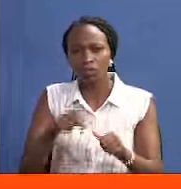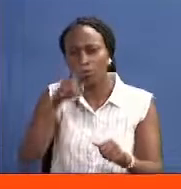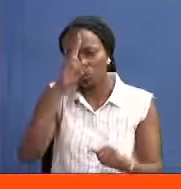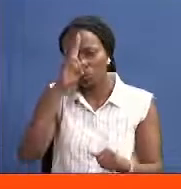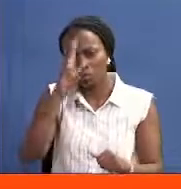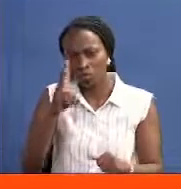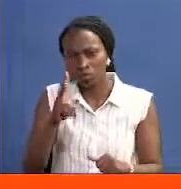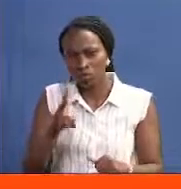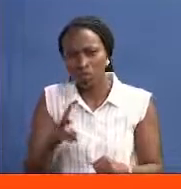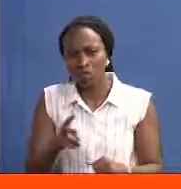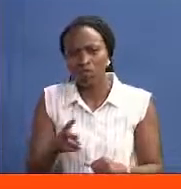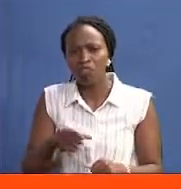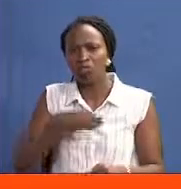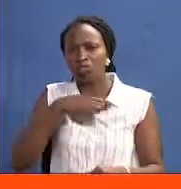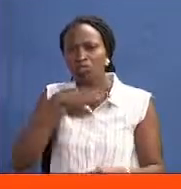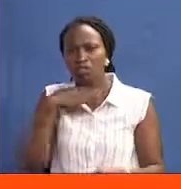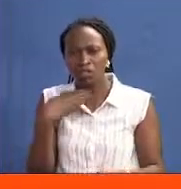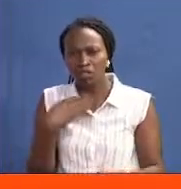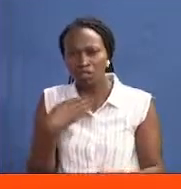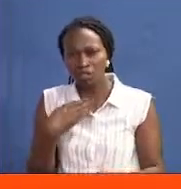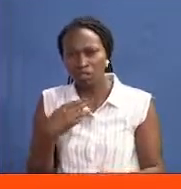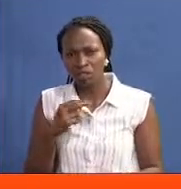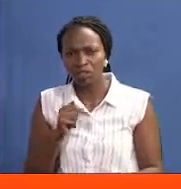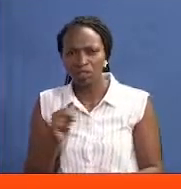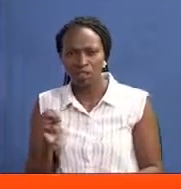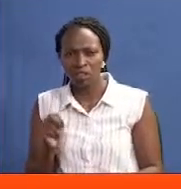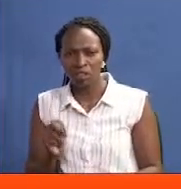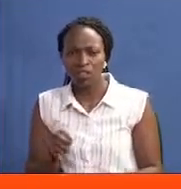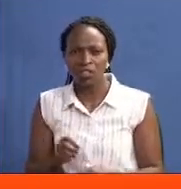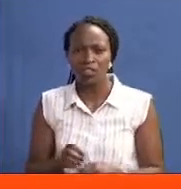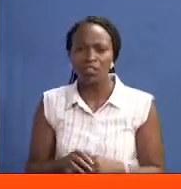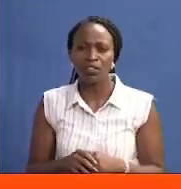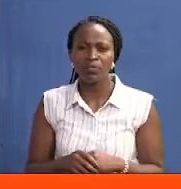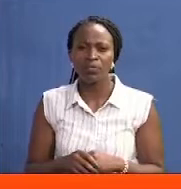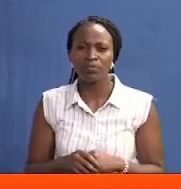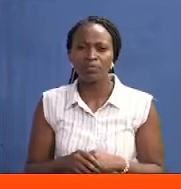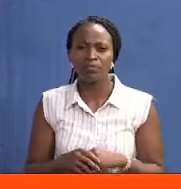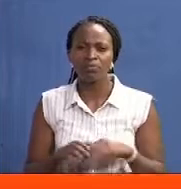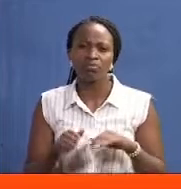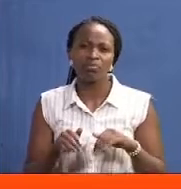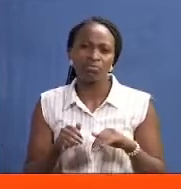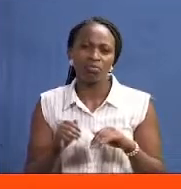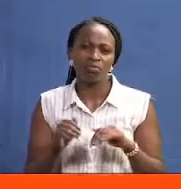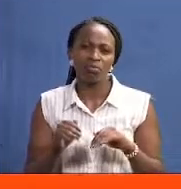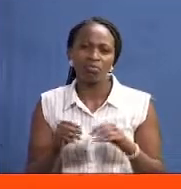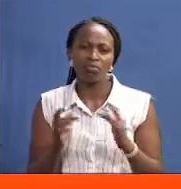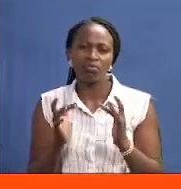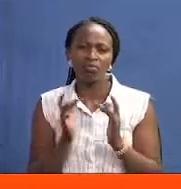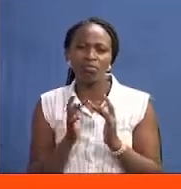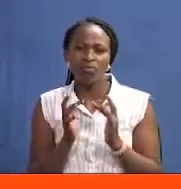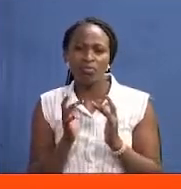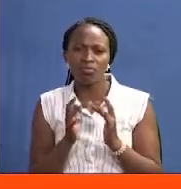gender-based violence, we have seen in the past very common occurrences nowadays, the media should go